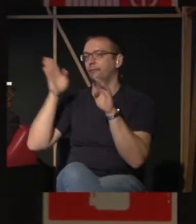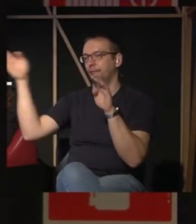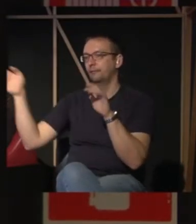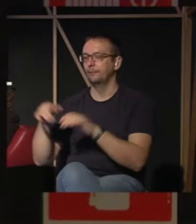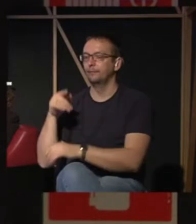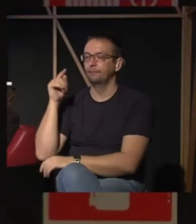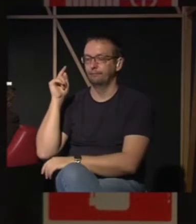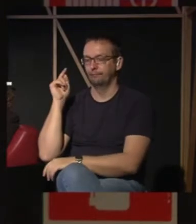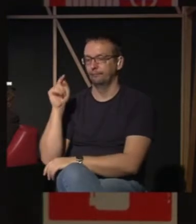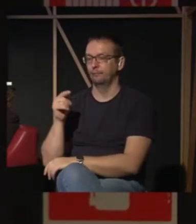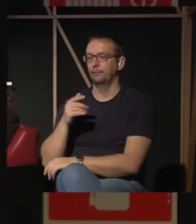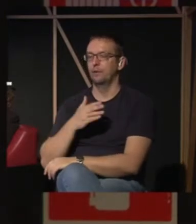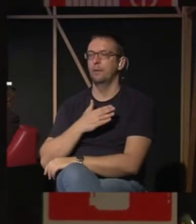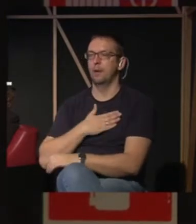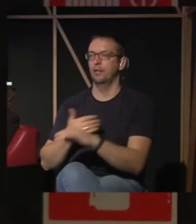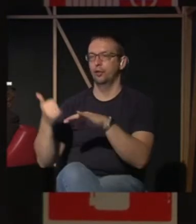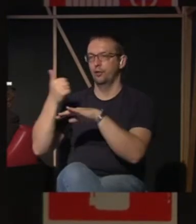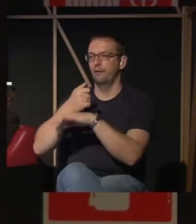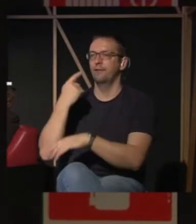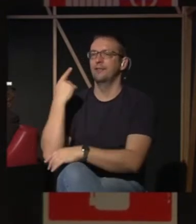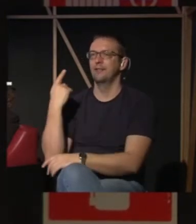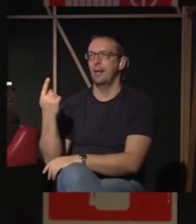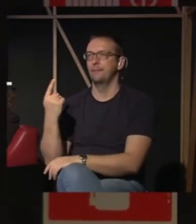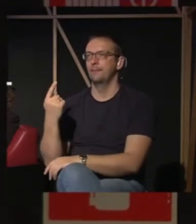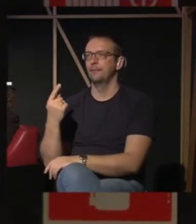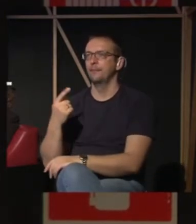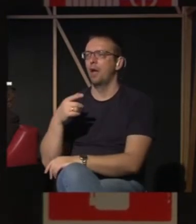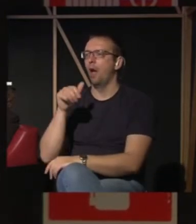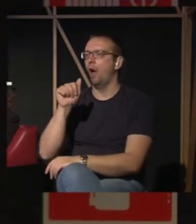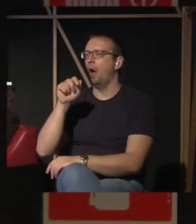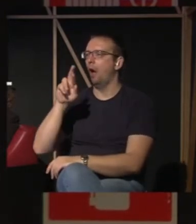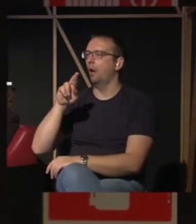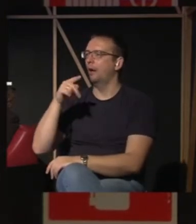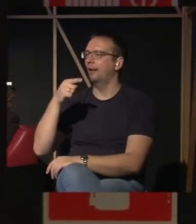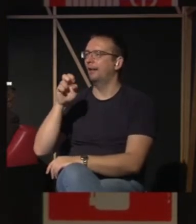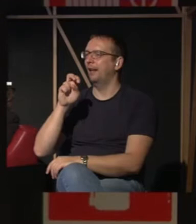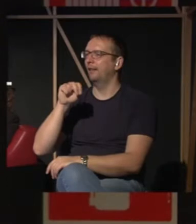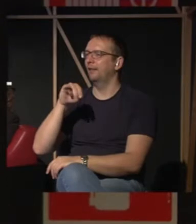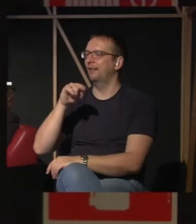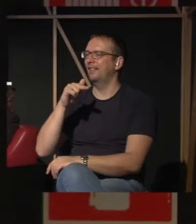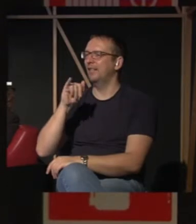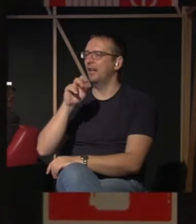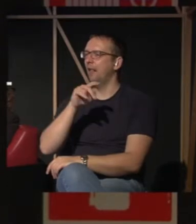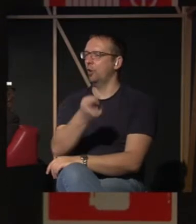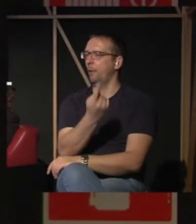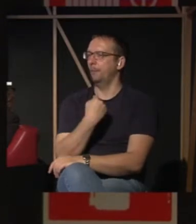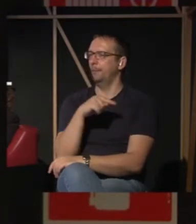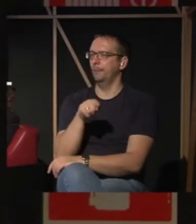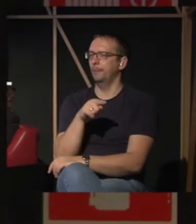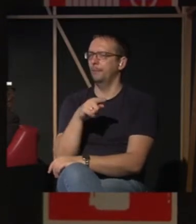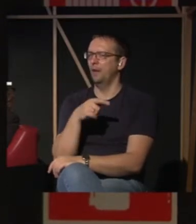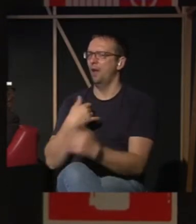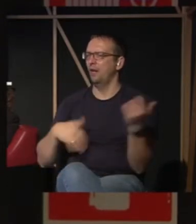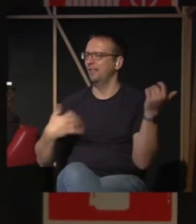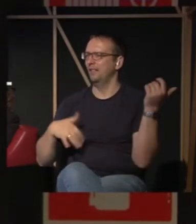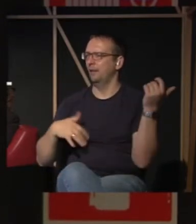of Argentina, even though I did not want to. But you do have a photo of an Argentinian fan with the Argentinian flag, of